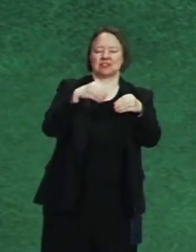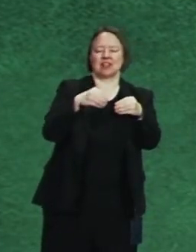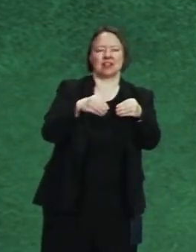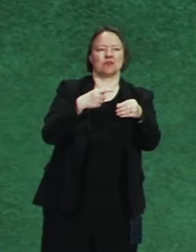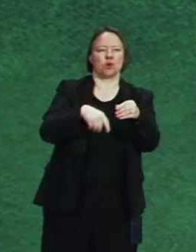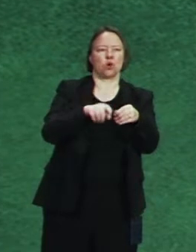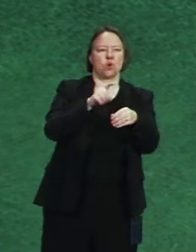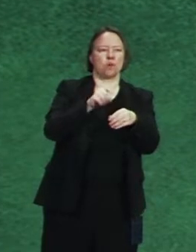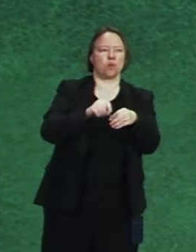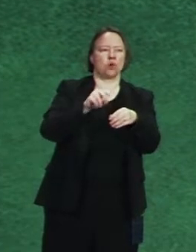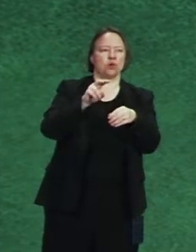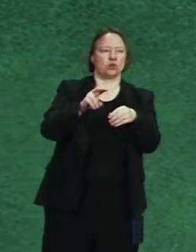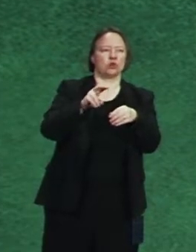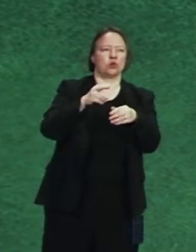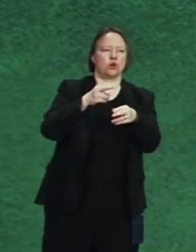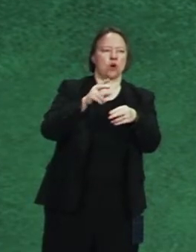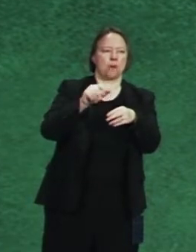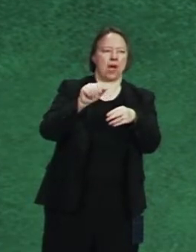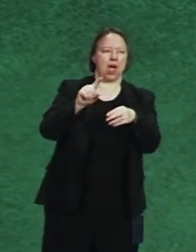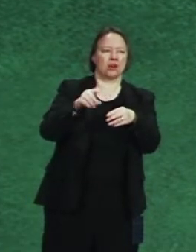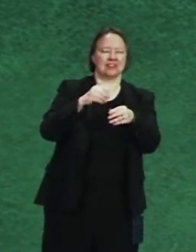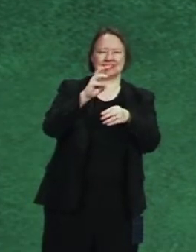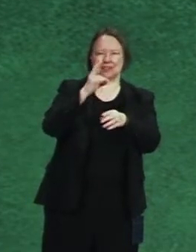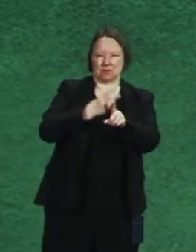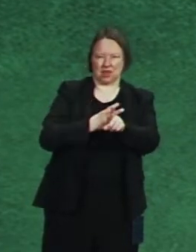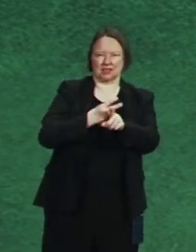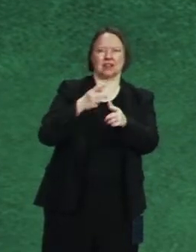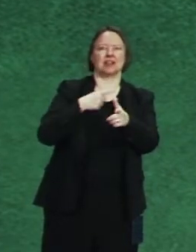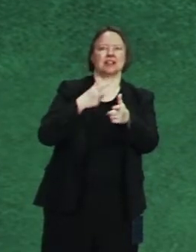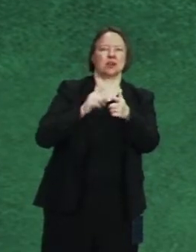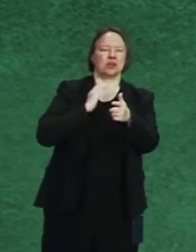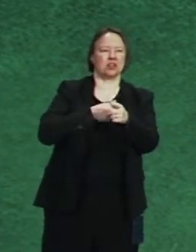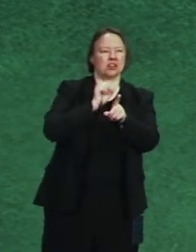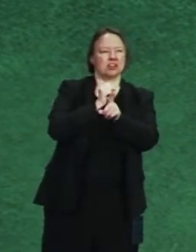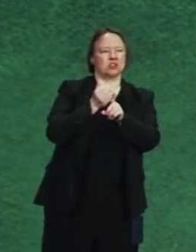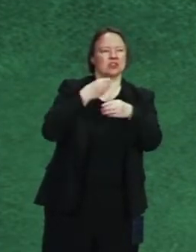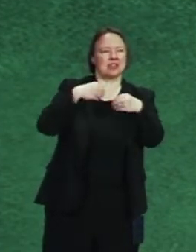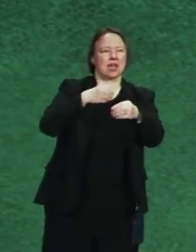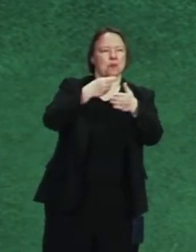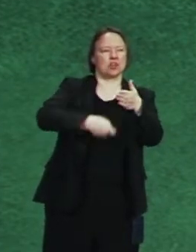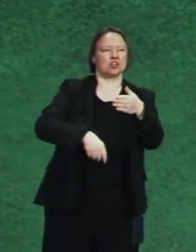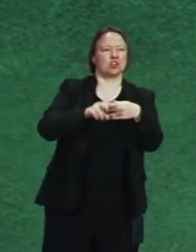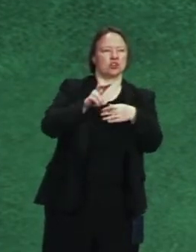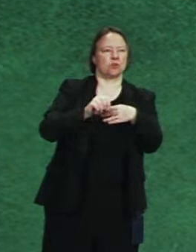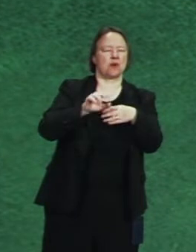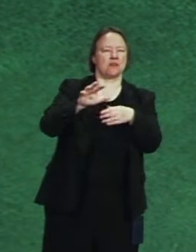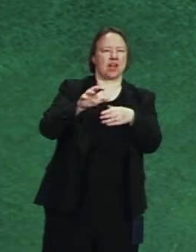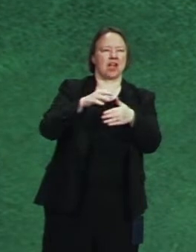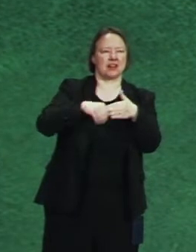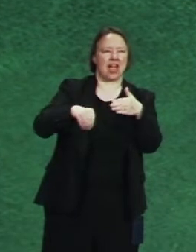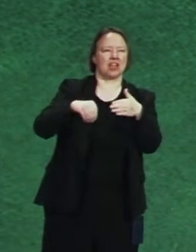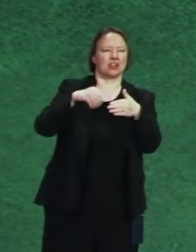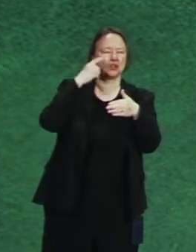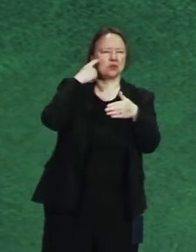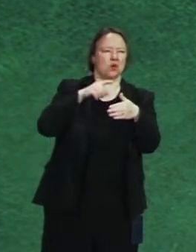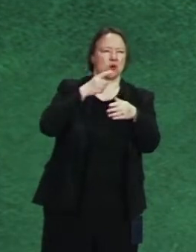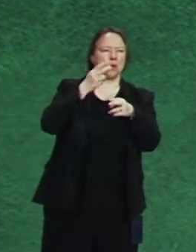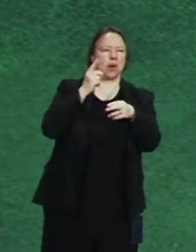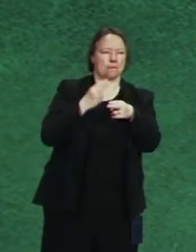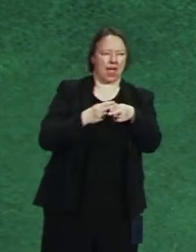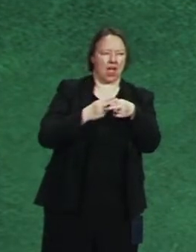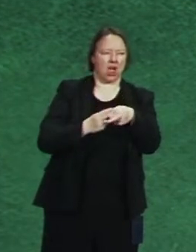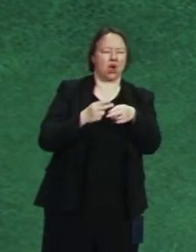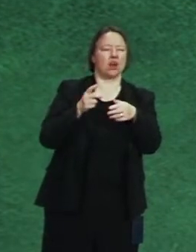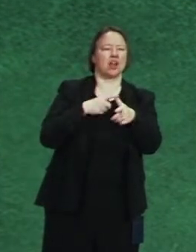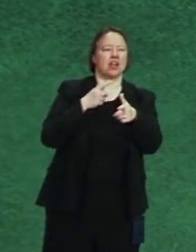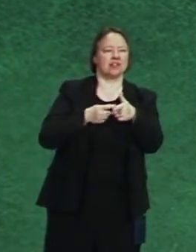2 pounds in 7 months under optimal conditions. With a selling price of $2.5 for a pound and selling 10,000 pieces, with